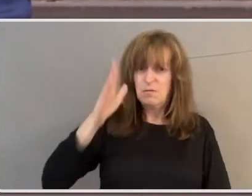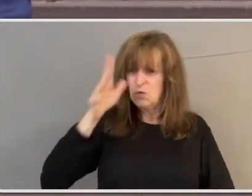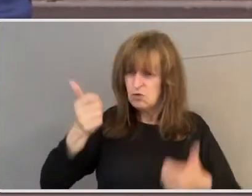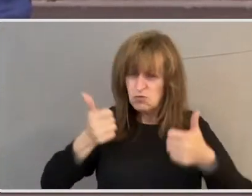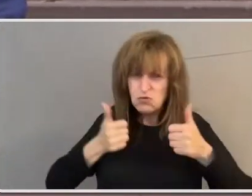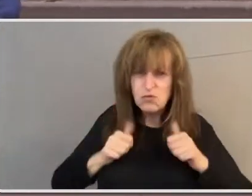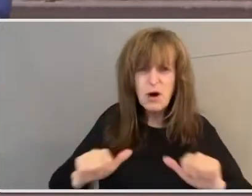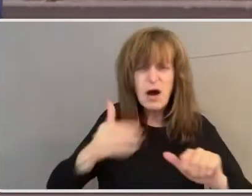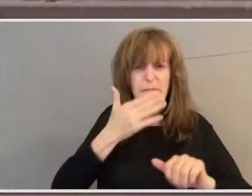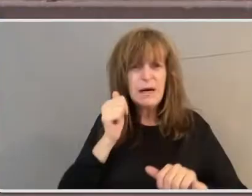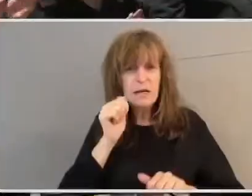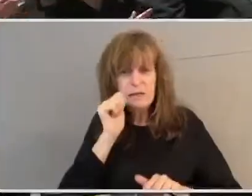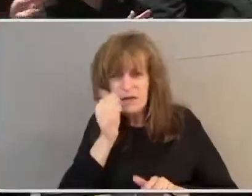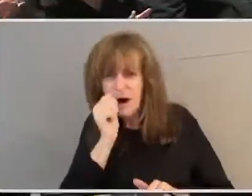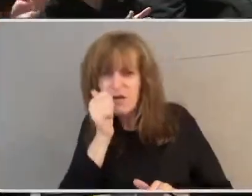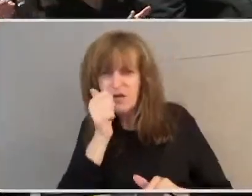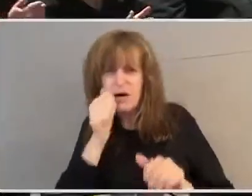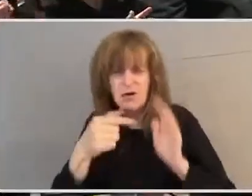province.